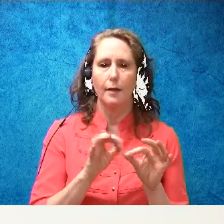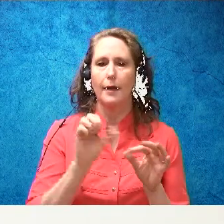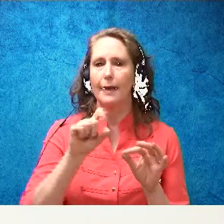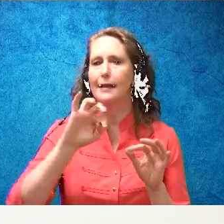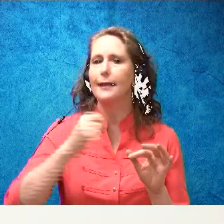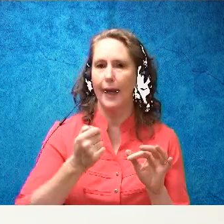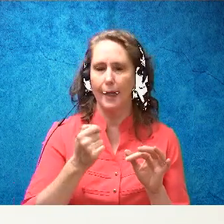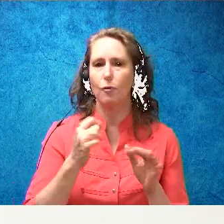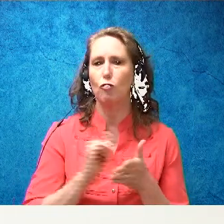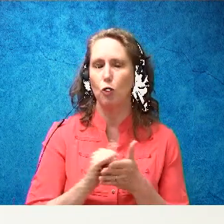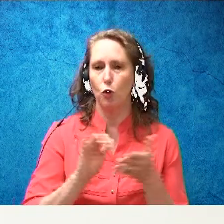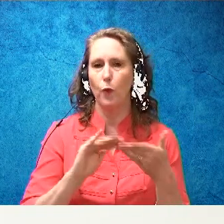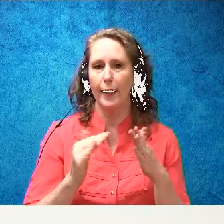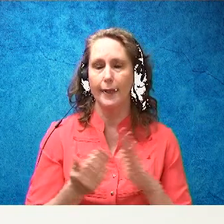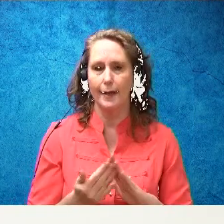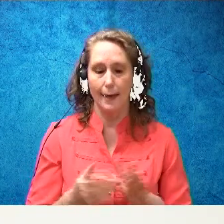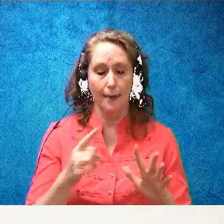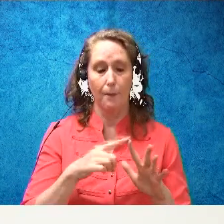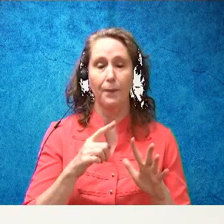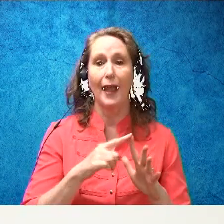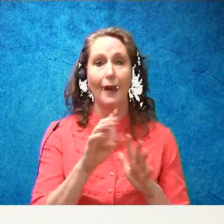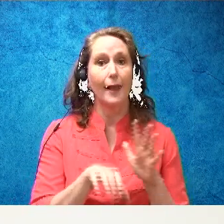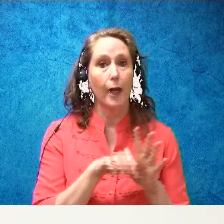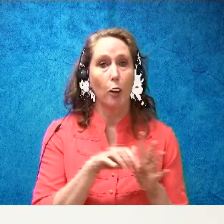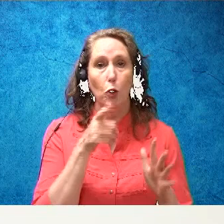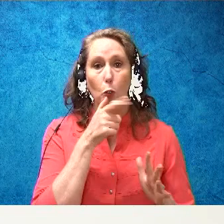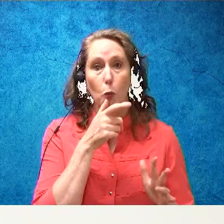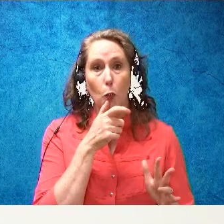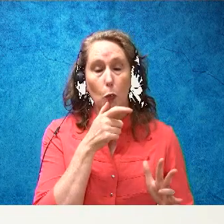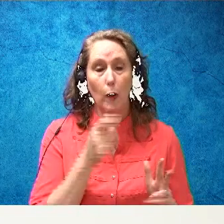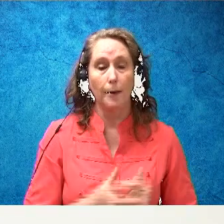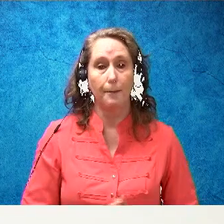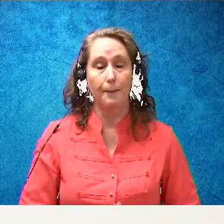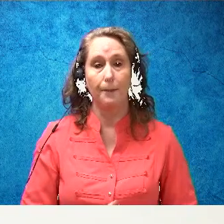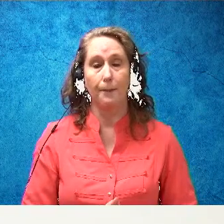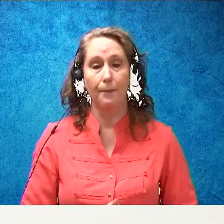All right, who were our characters?